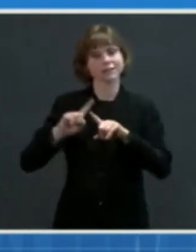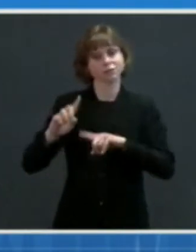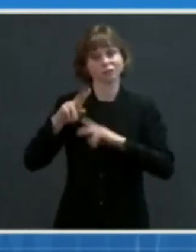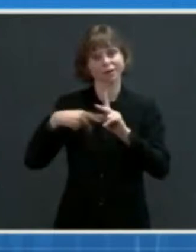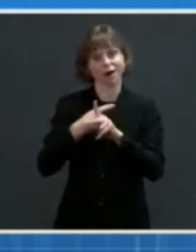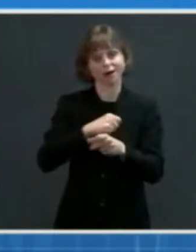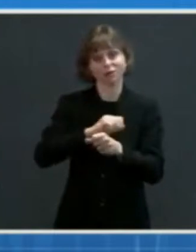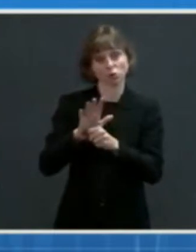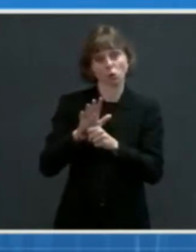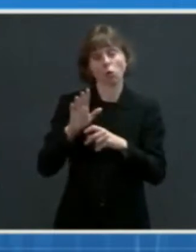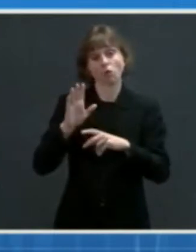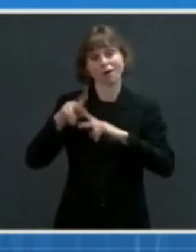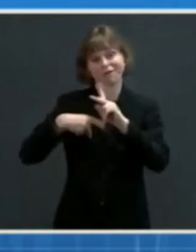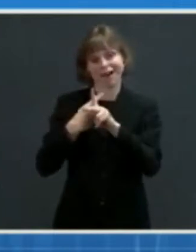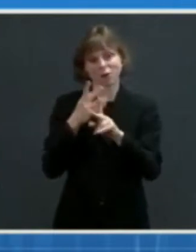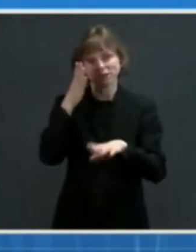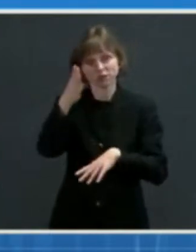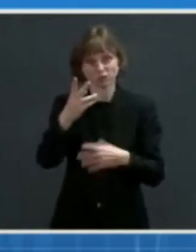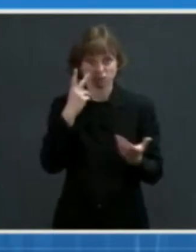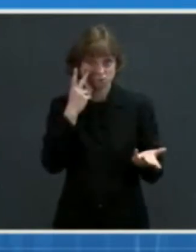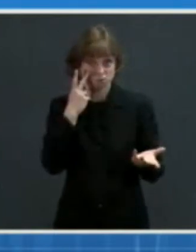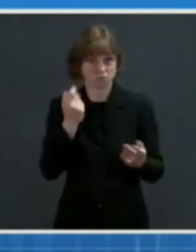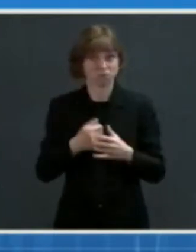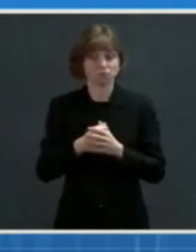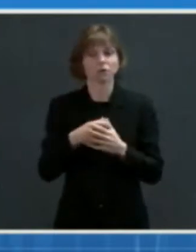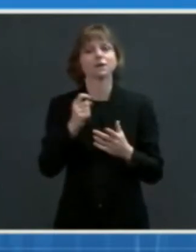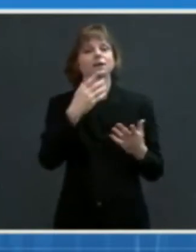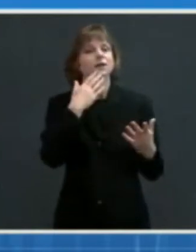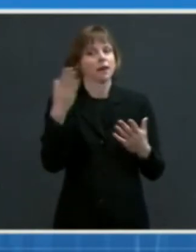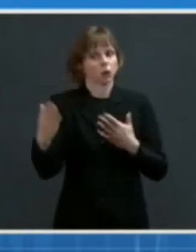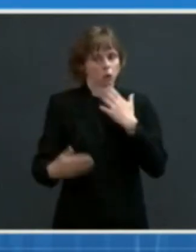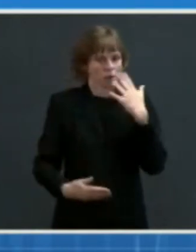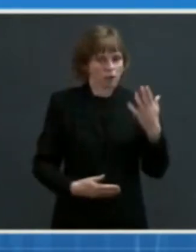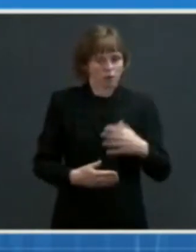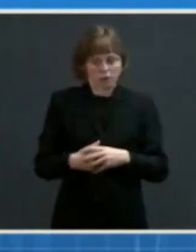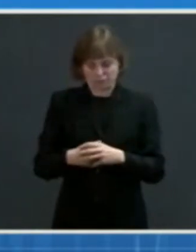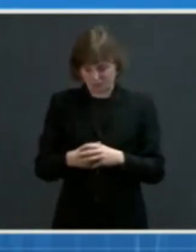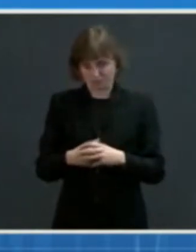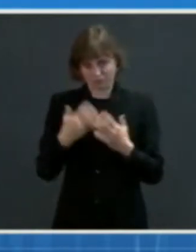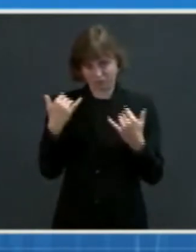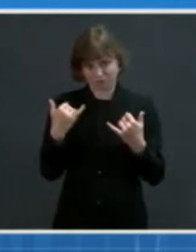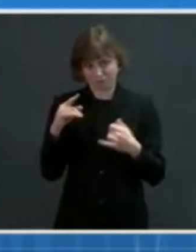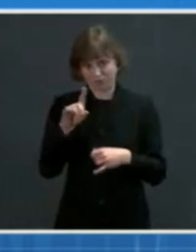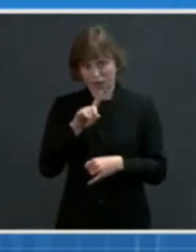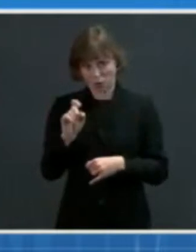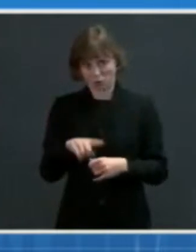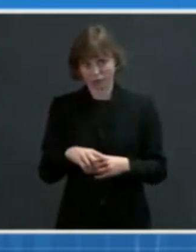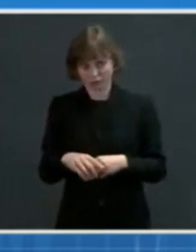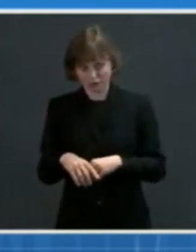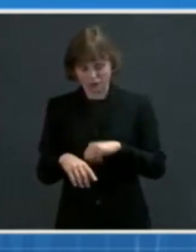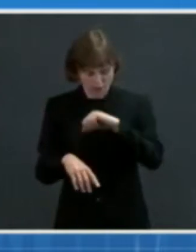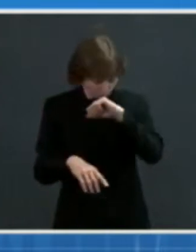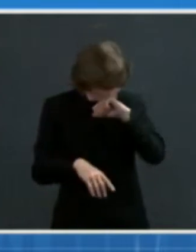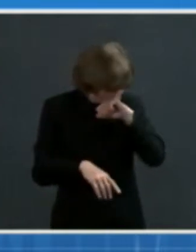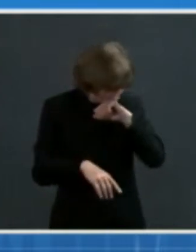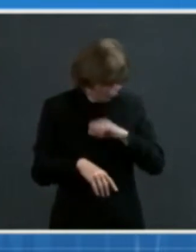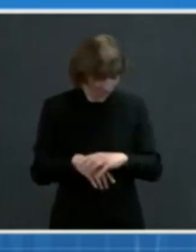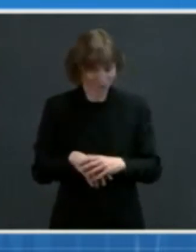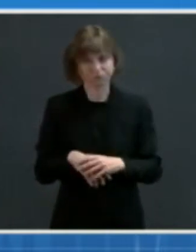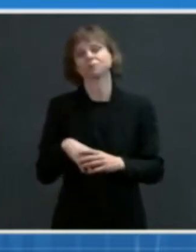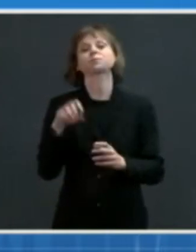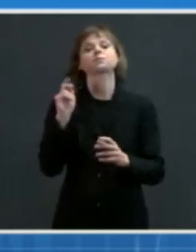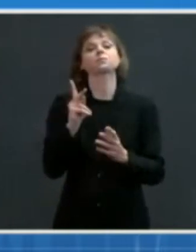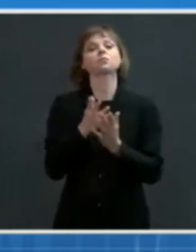Andy. Thank you. Thank you, Dr. Fauci, Dr. Walensky. Let's take questions. All right, we have time for a